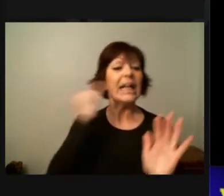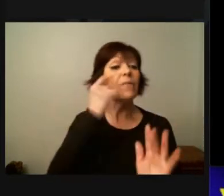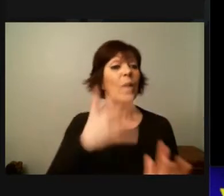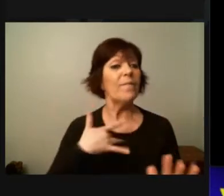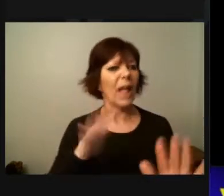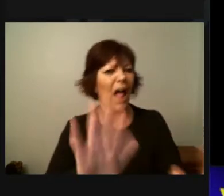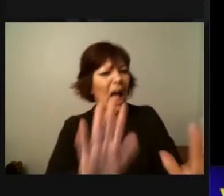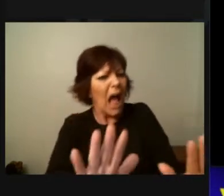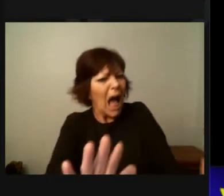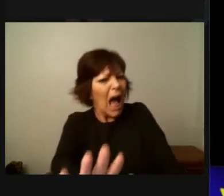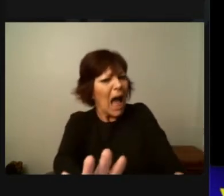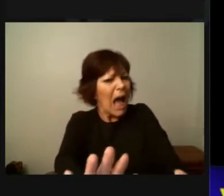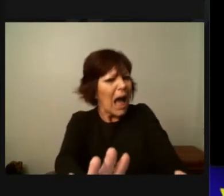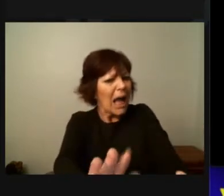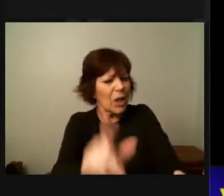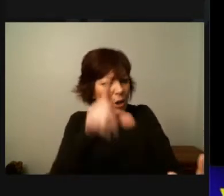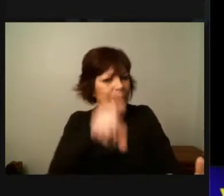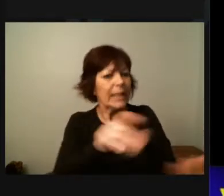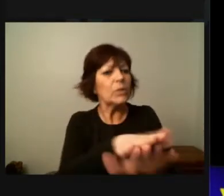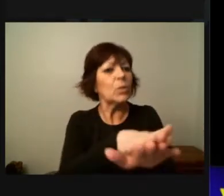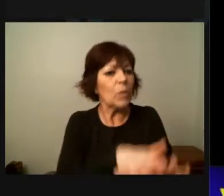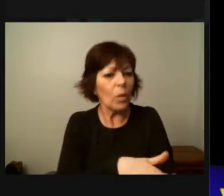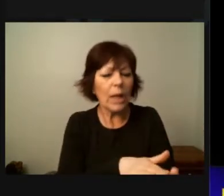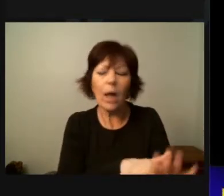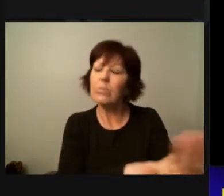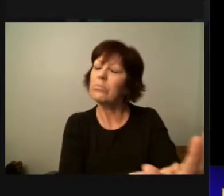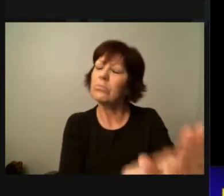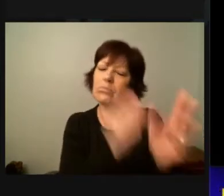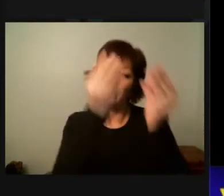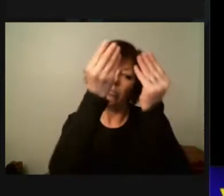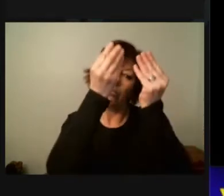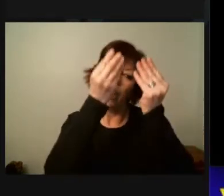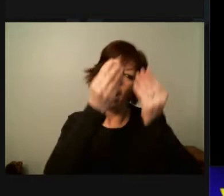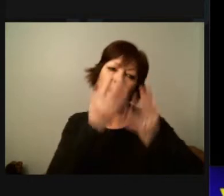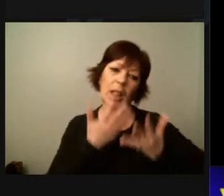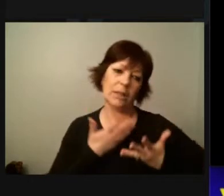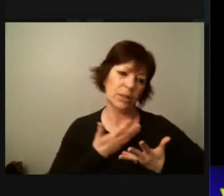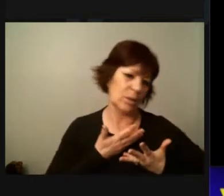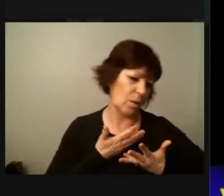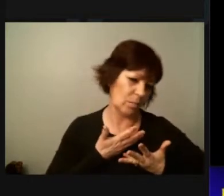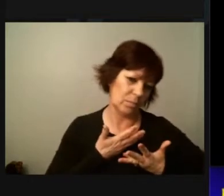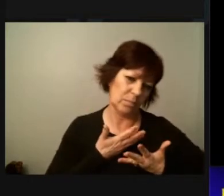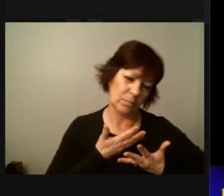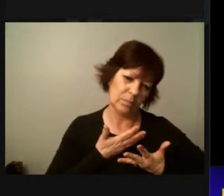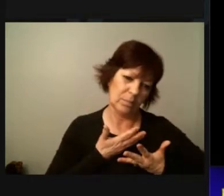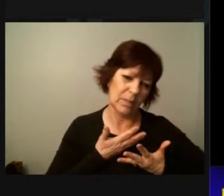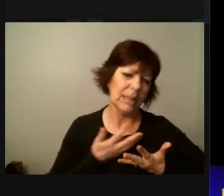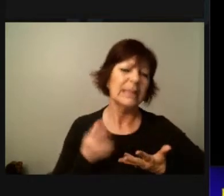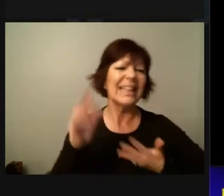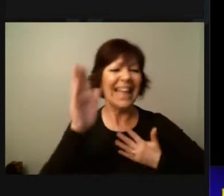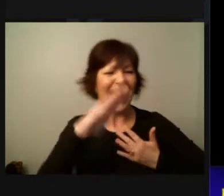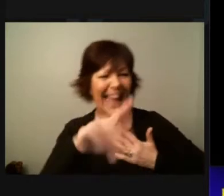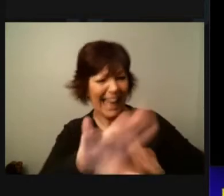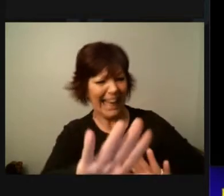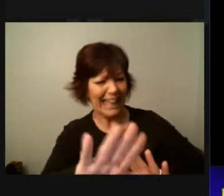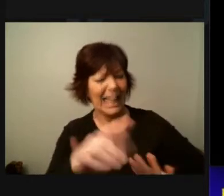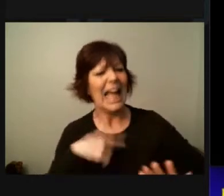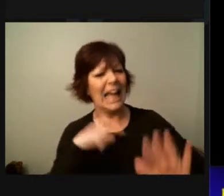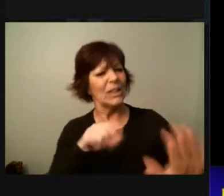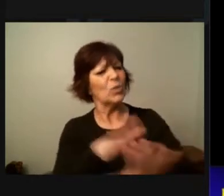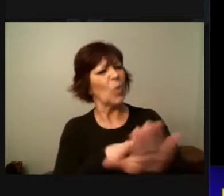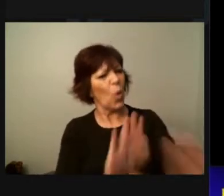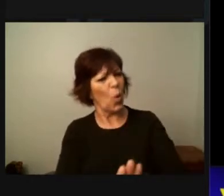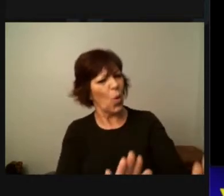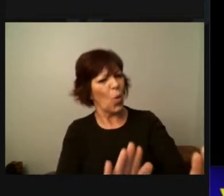you're rushed and you need us to slow down and you need a little more time, just ask us. Just say, hey, you know what, I need this to slow